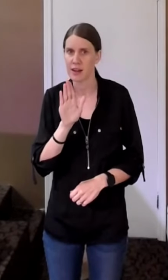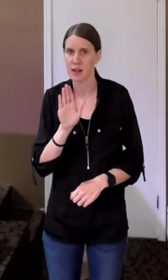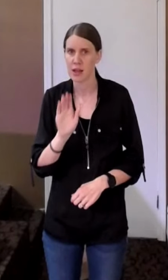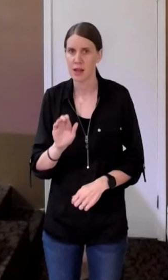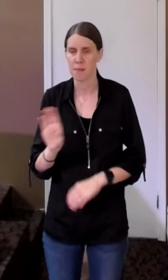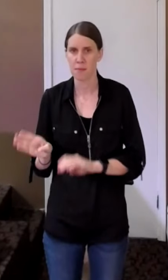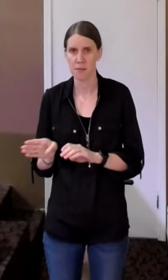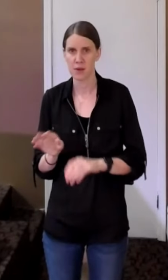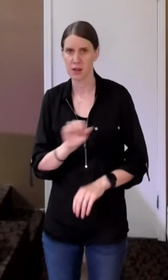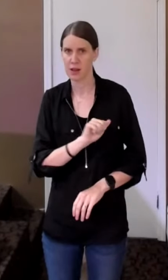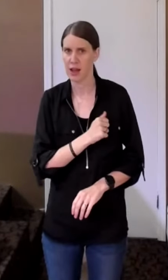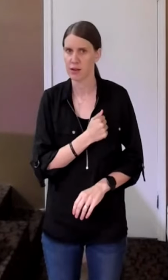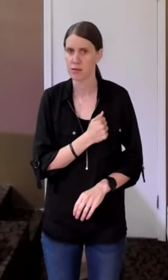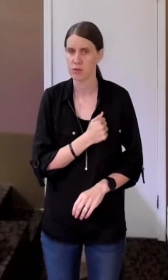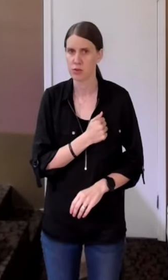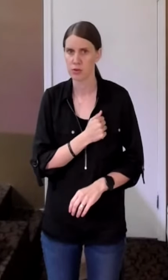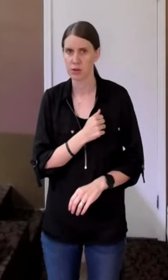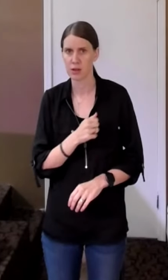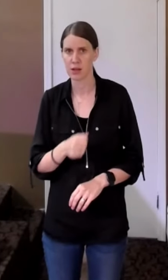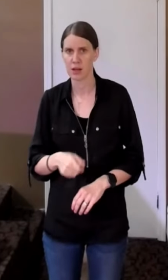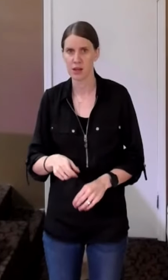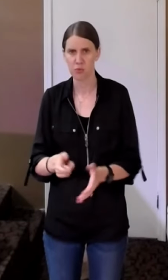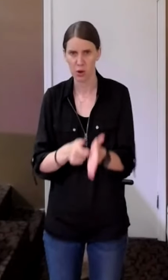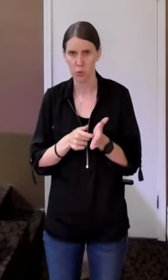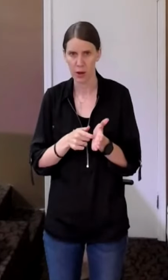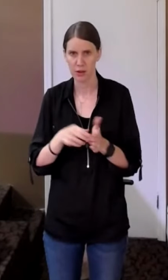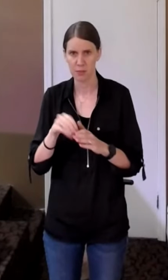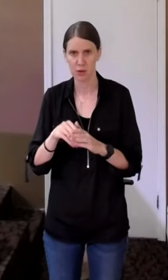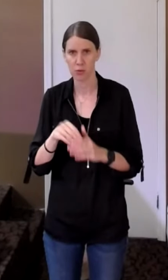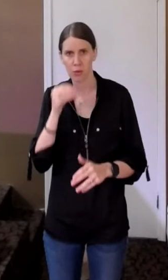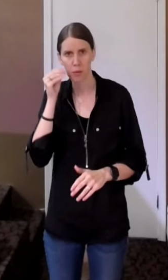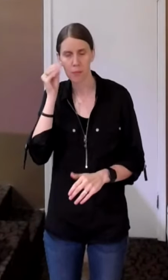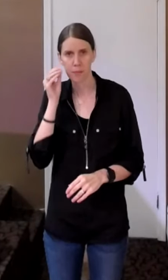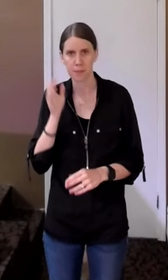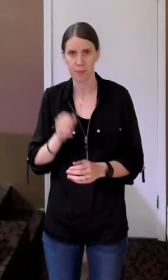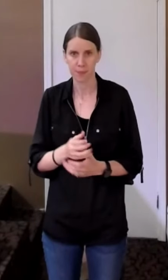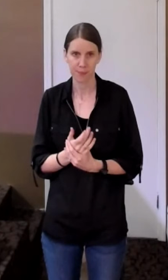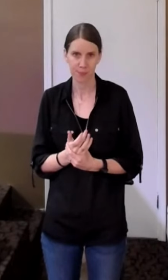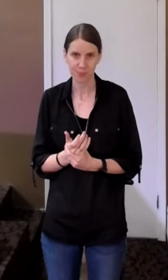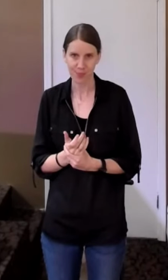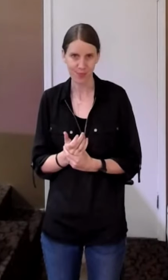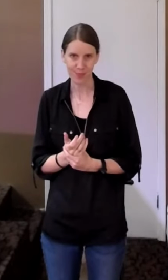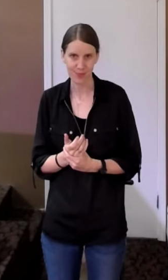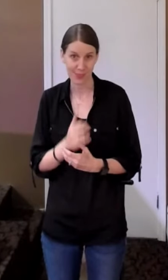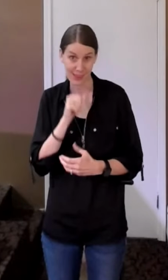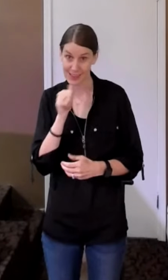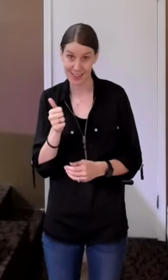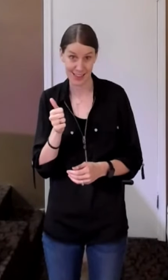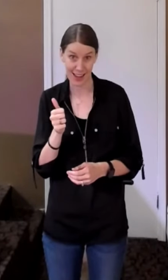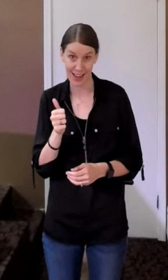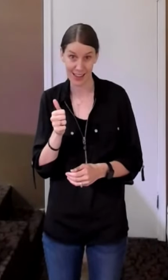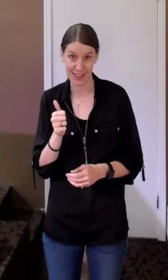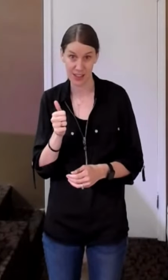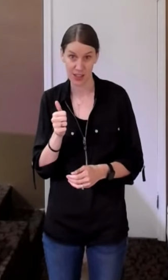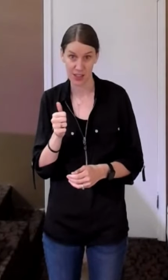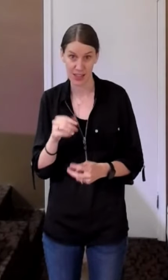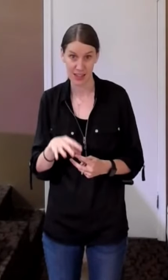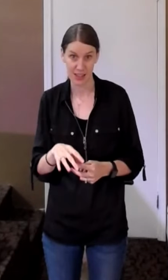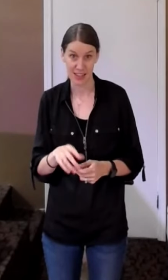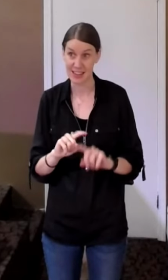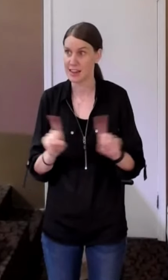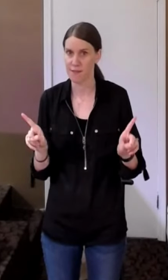foundation, the godliness that is supposed to be in the home. And, it's not uncommon for selfishness